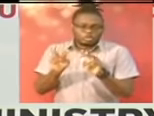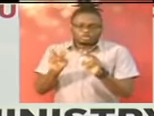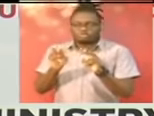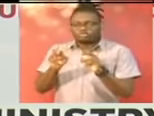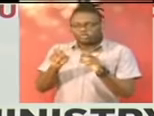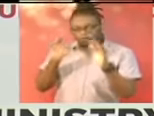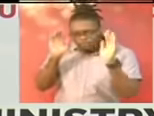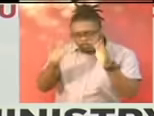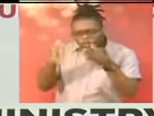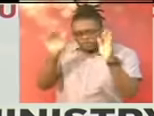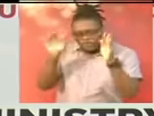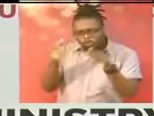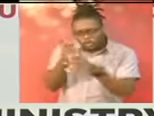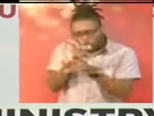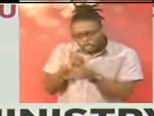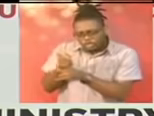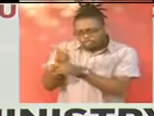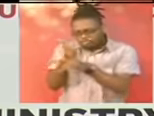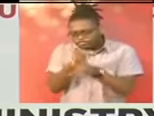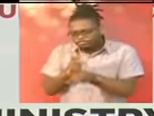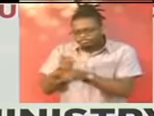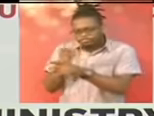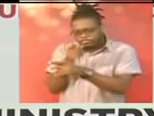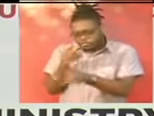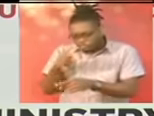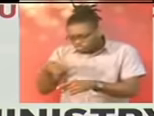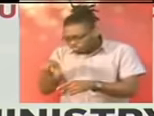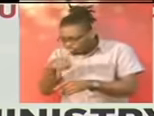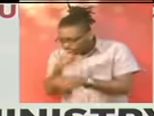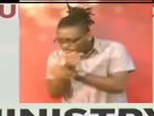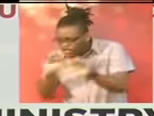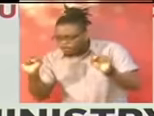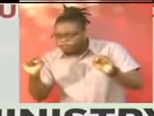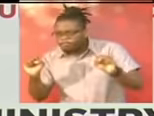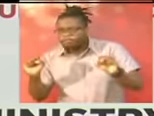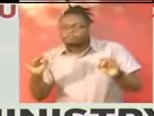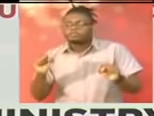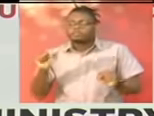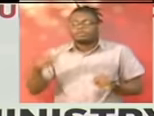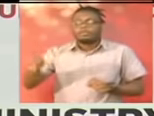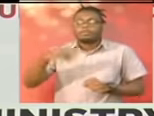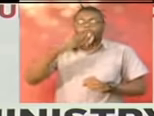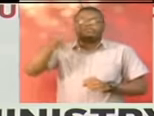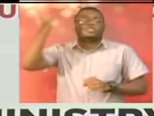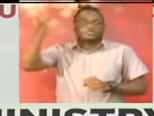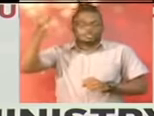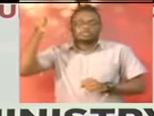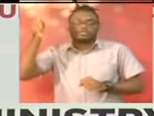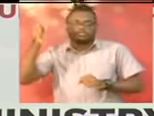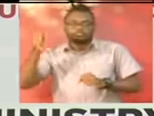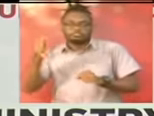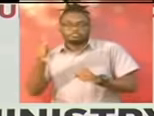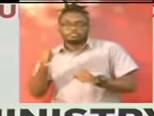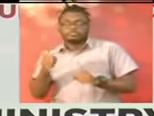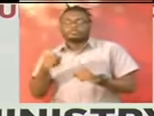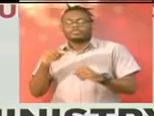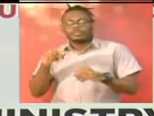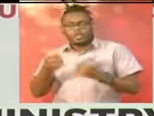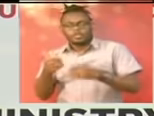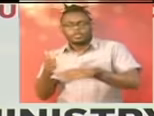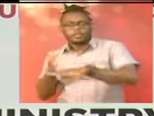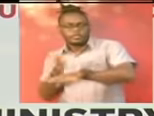positive outcome for every single patient, and they try their best to ensure that everyone has a good outcome and gets to go home in a recovered